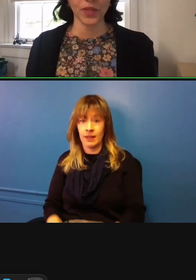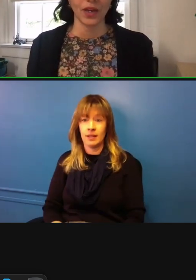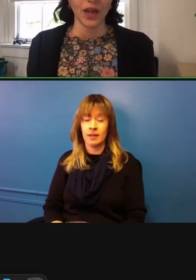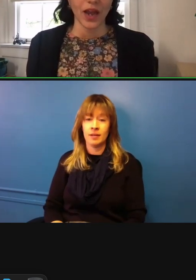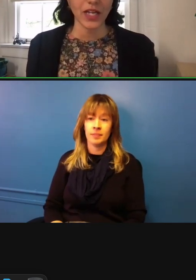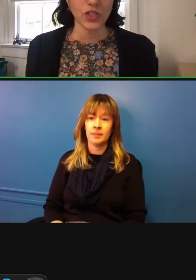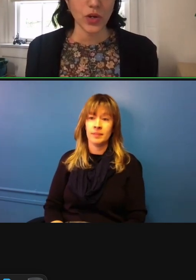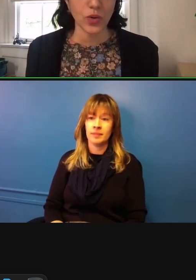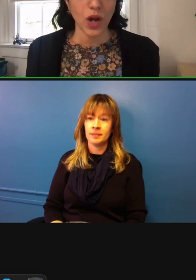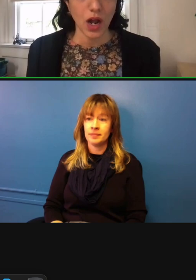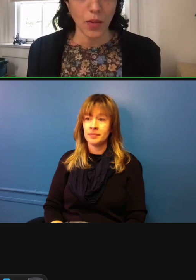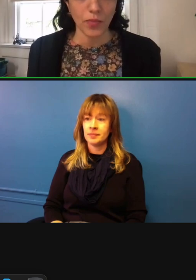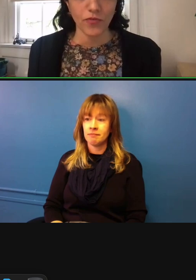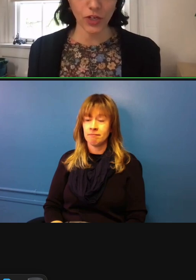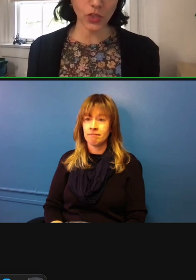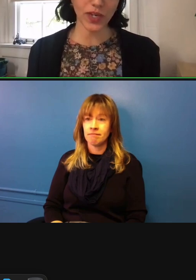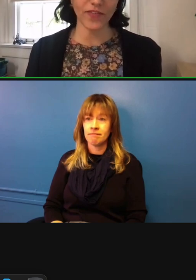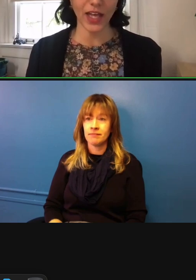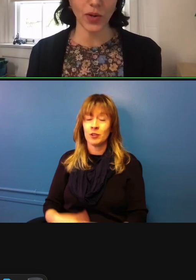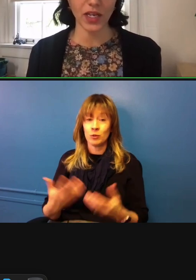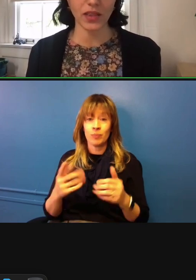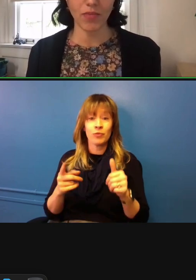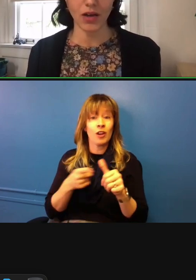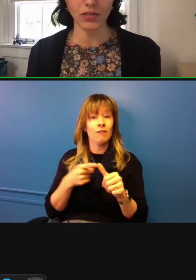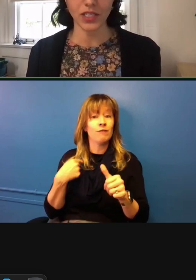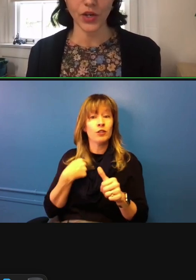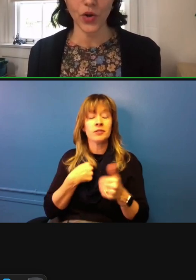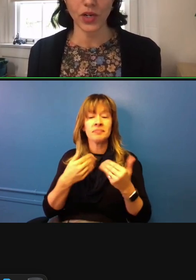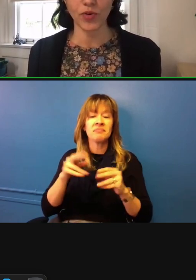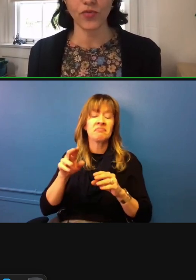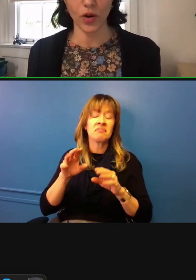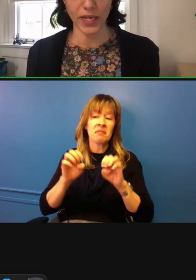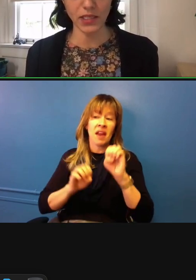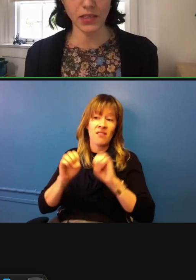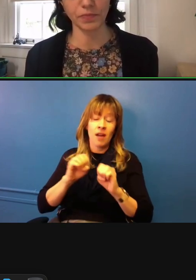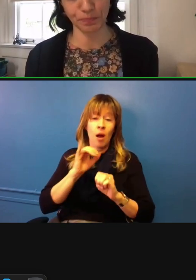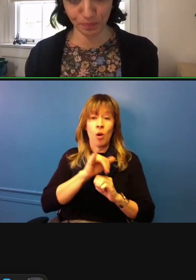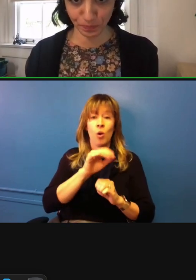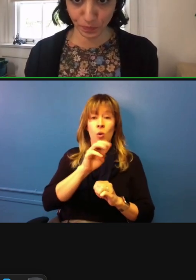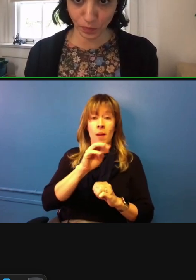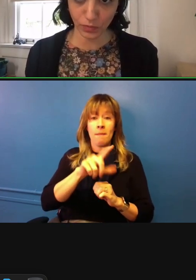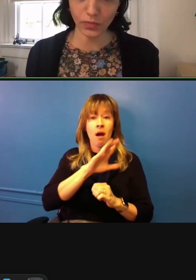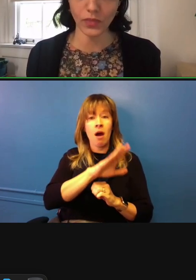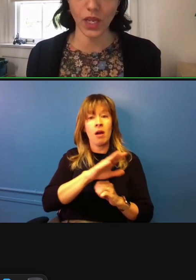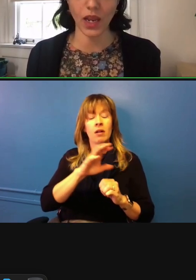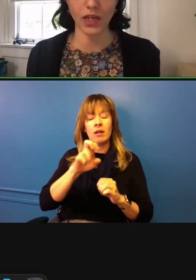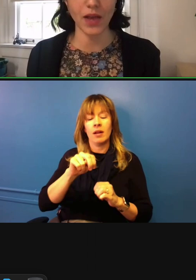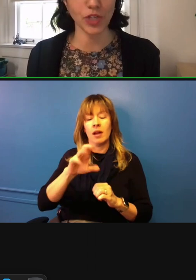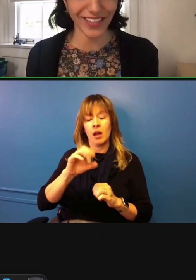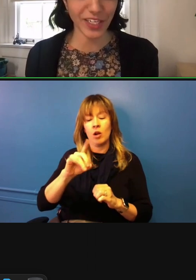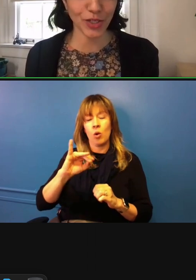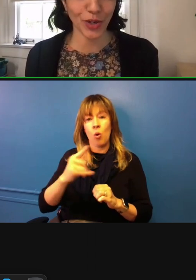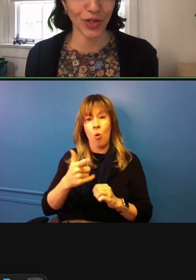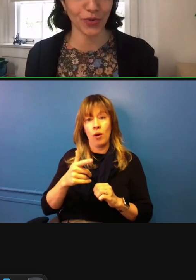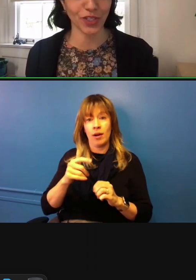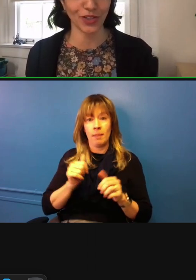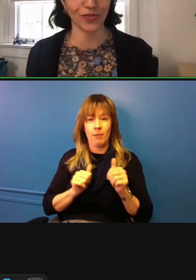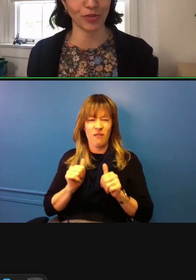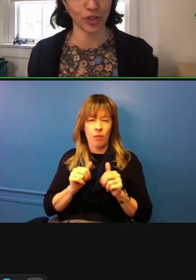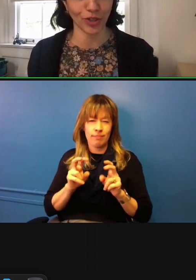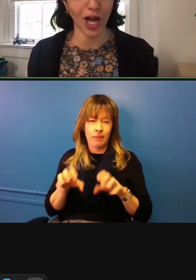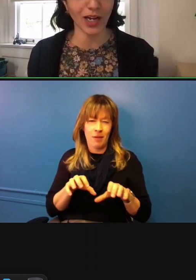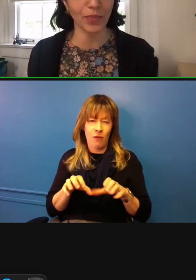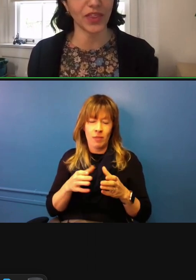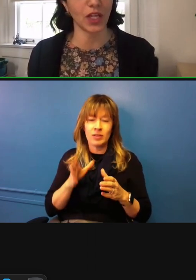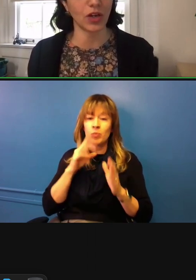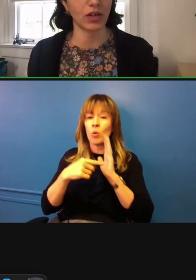Okay. And so first we evaluated the model's encoding performance. And I'm just going to show you the results